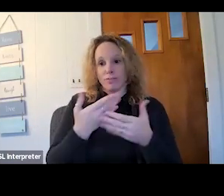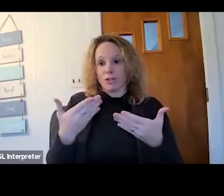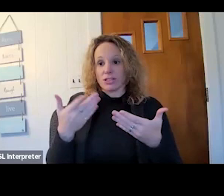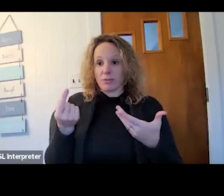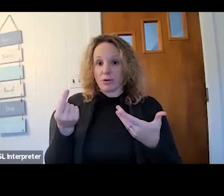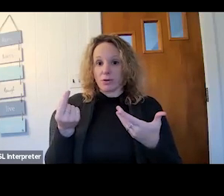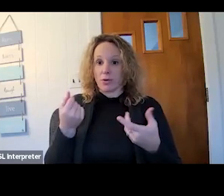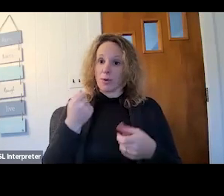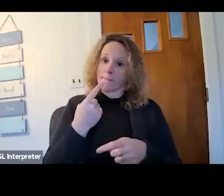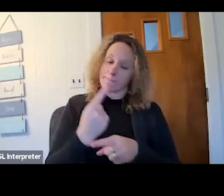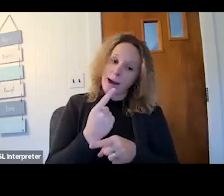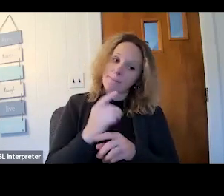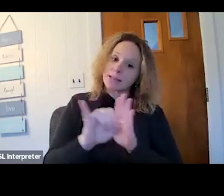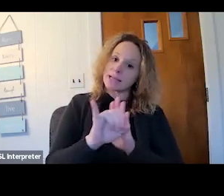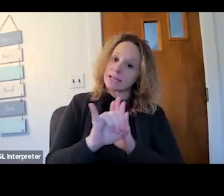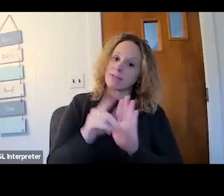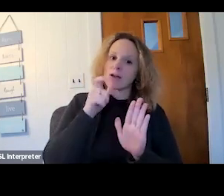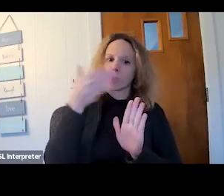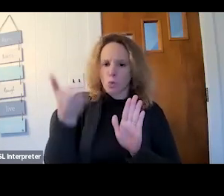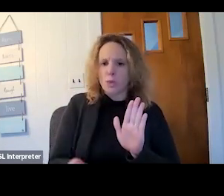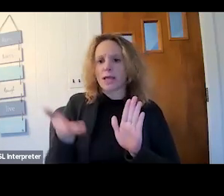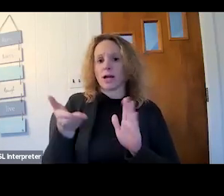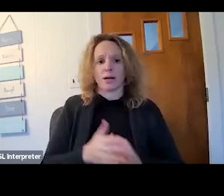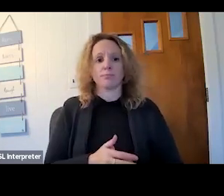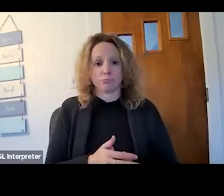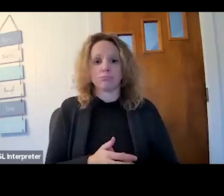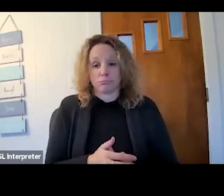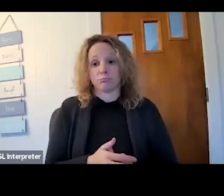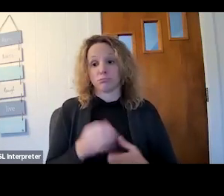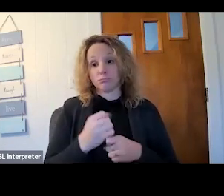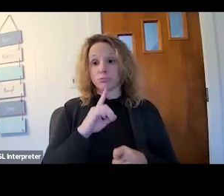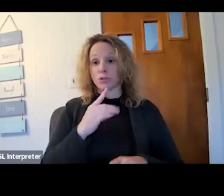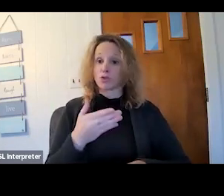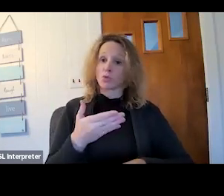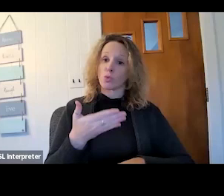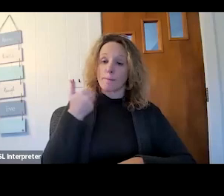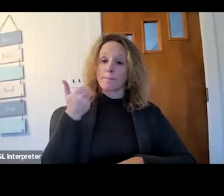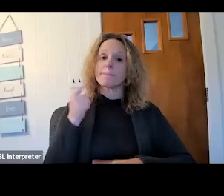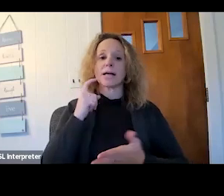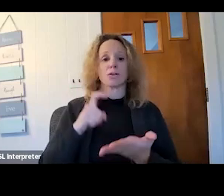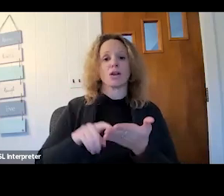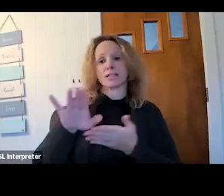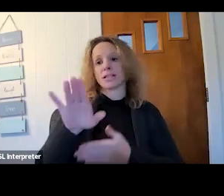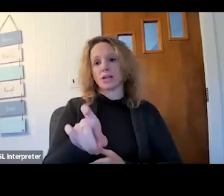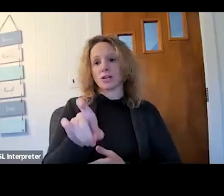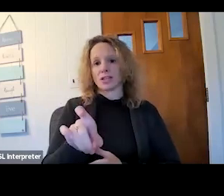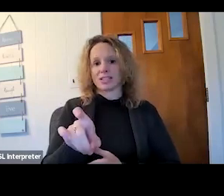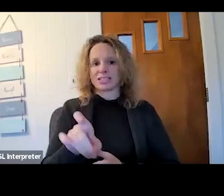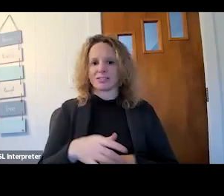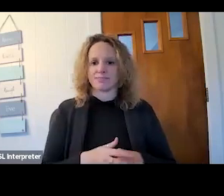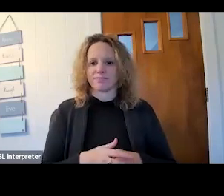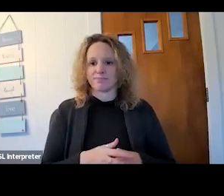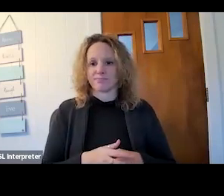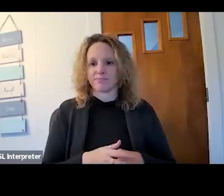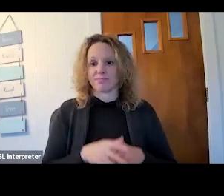is properly identify who each person is in order to better address their own needs. There can be no addressing of